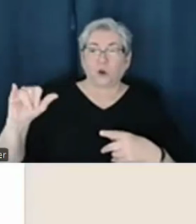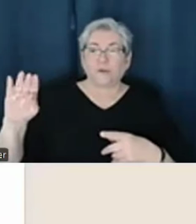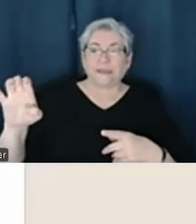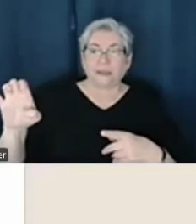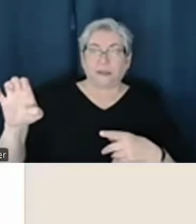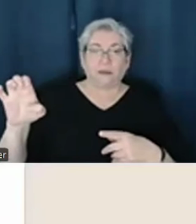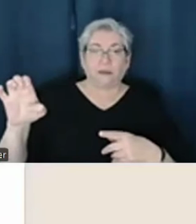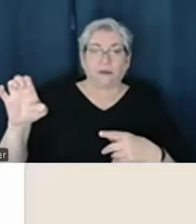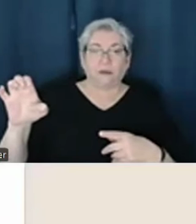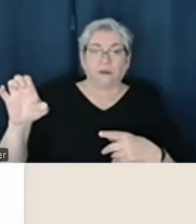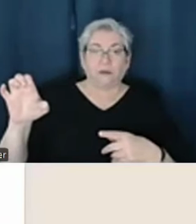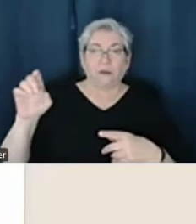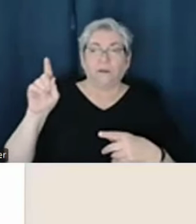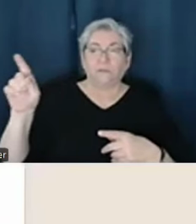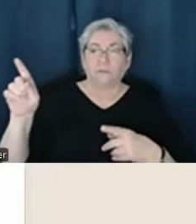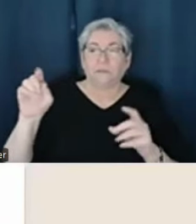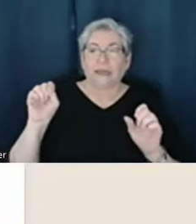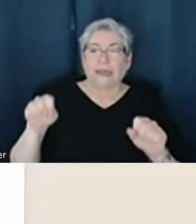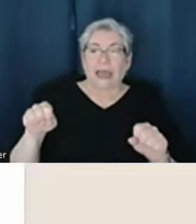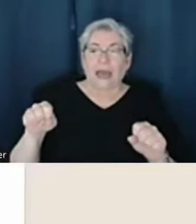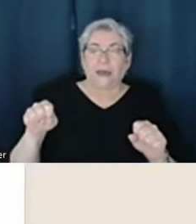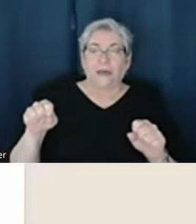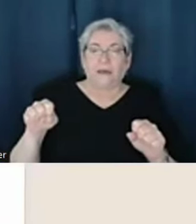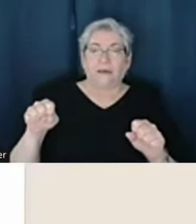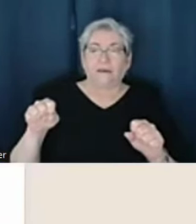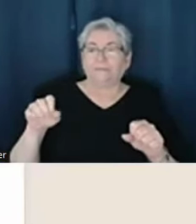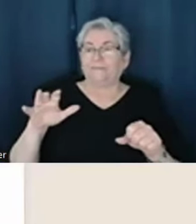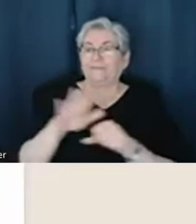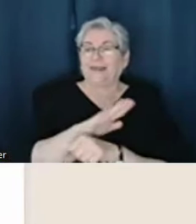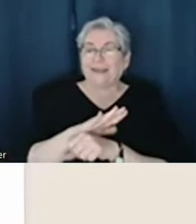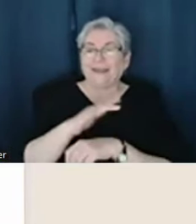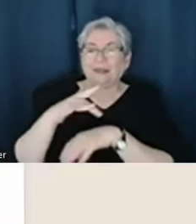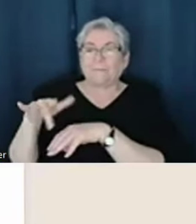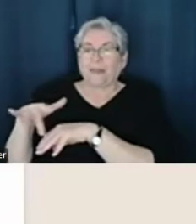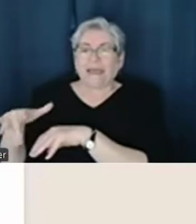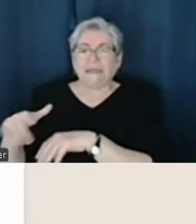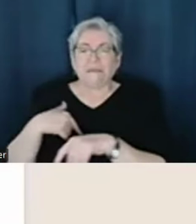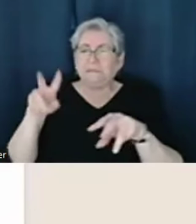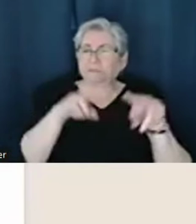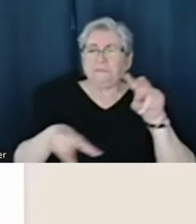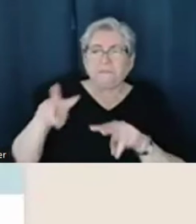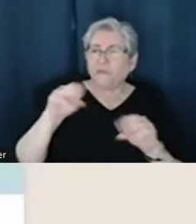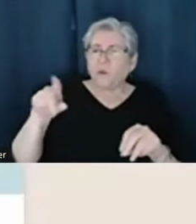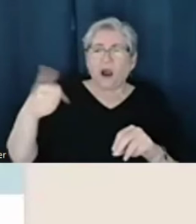who can fill in any blanks. I don't see any more questions. Okay.